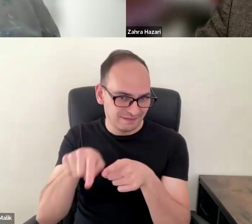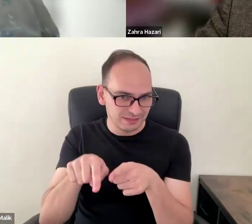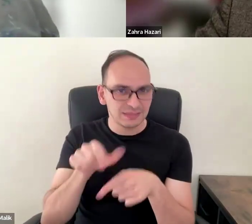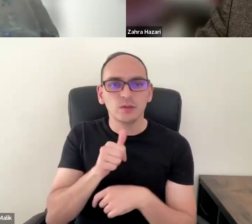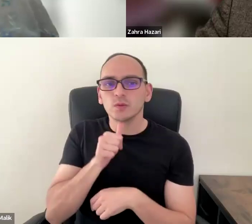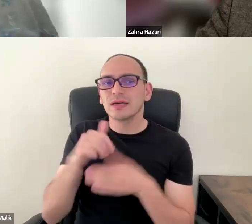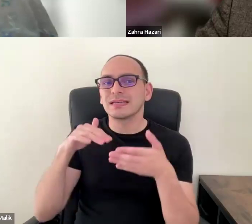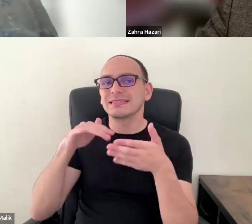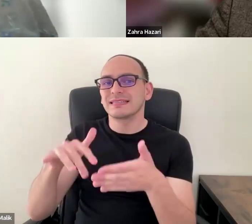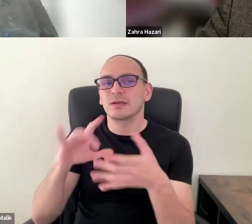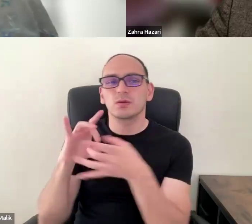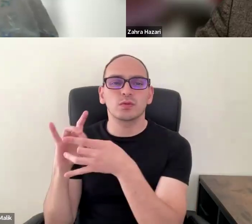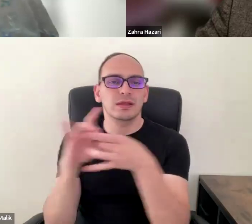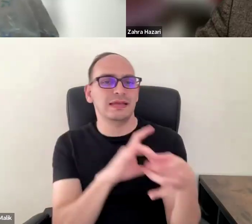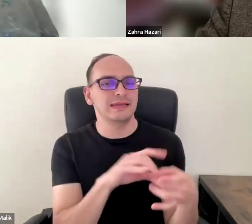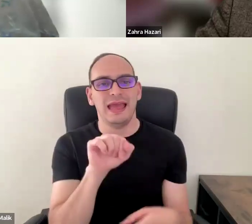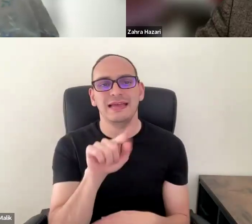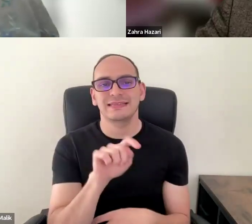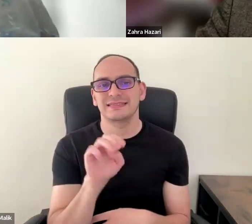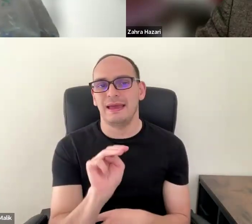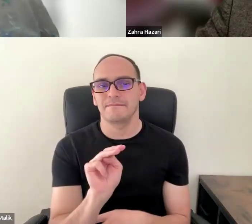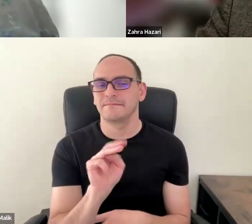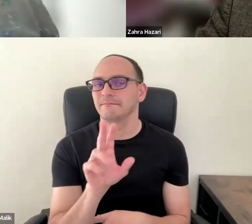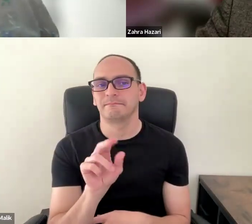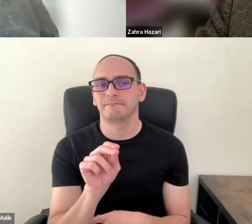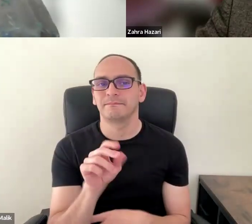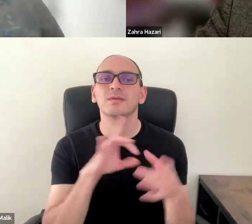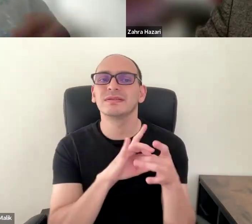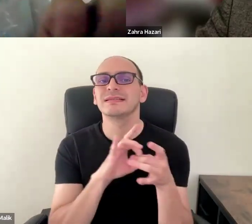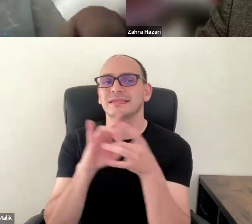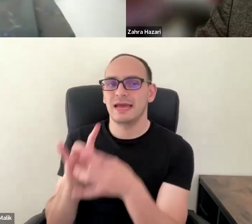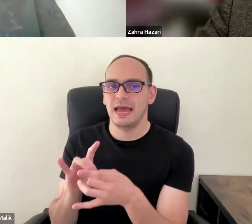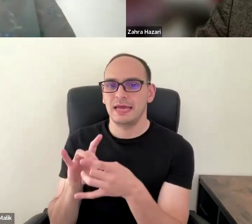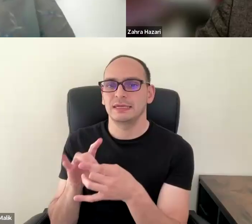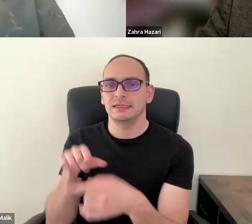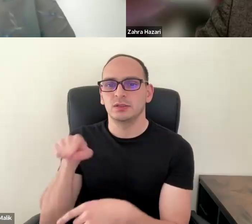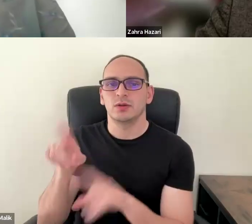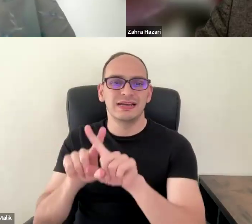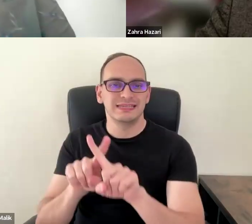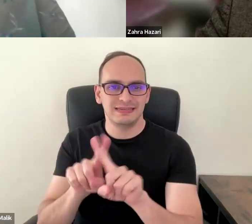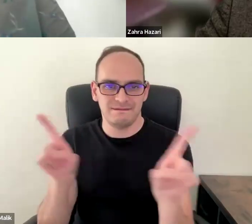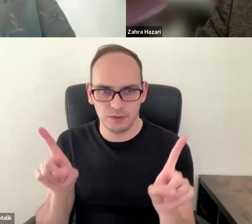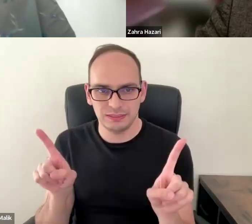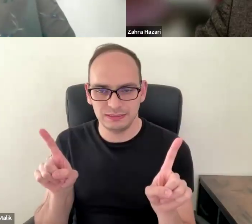wasn't a study that was tied to the STEM grant. That was a study that was tied to a different,